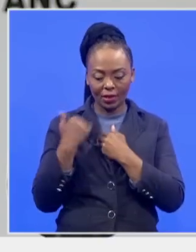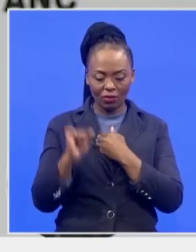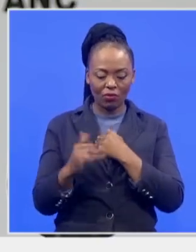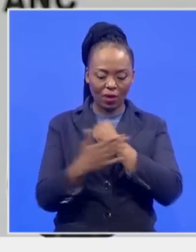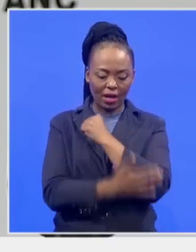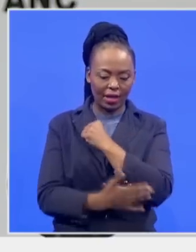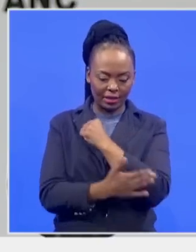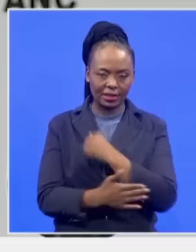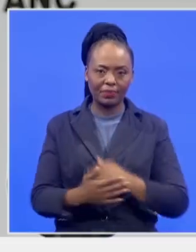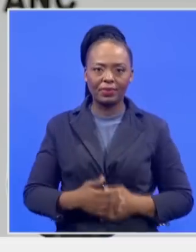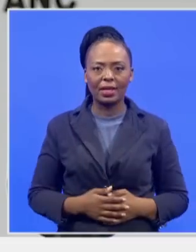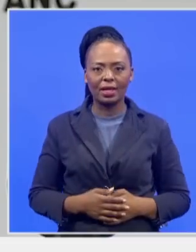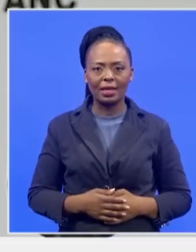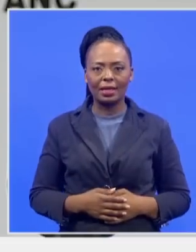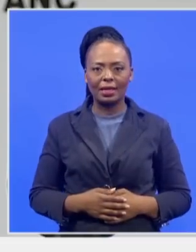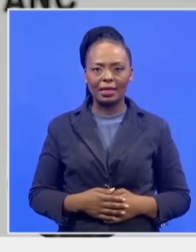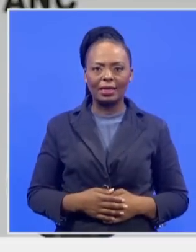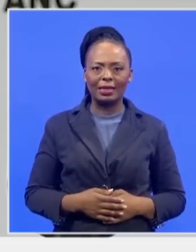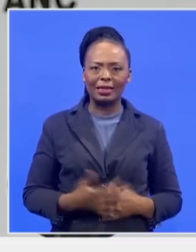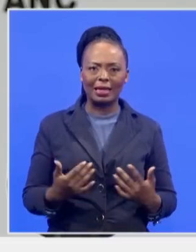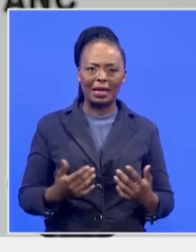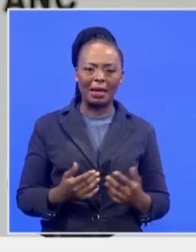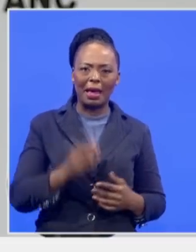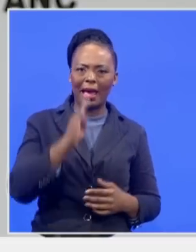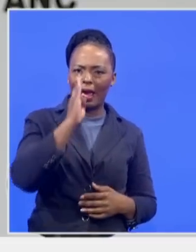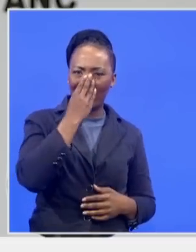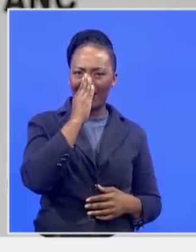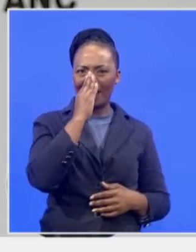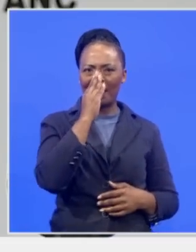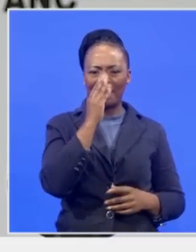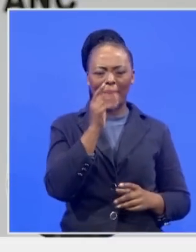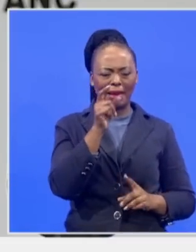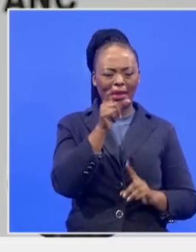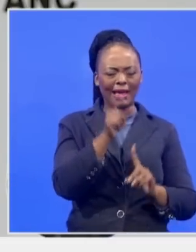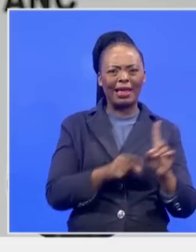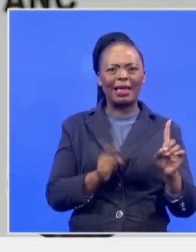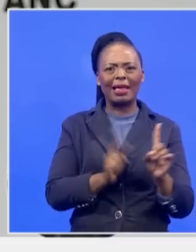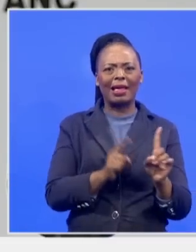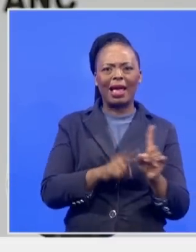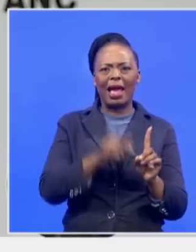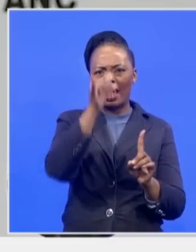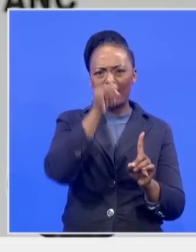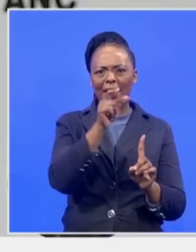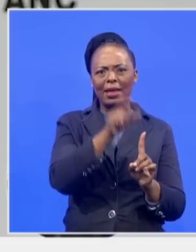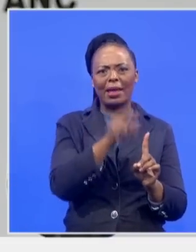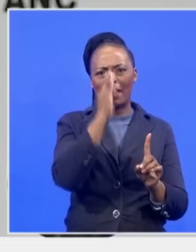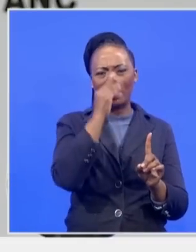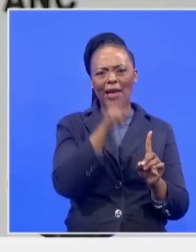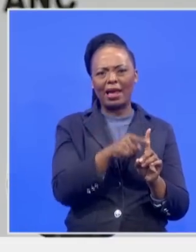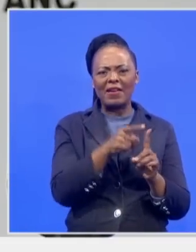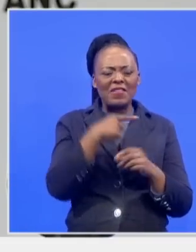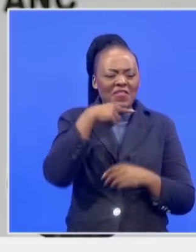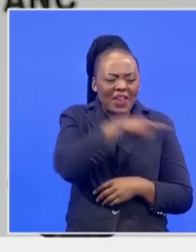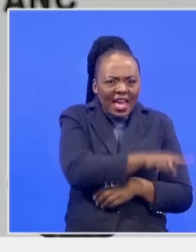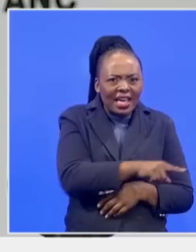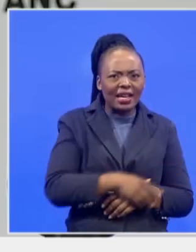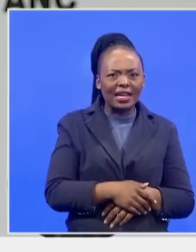a criminal can fake their death and do all these things. These things, we see them in movies, they happen